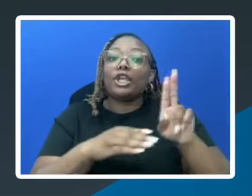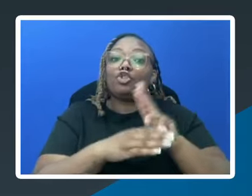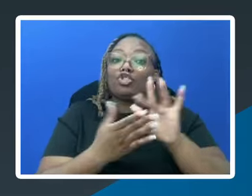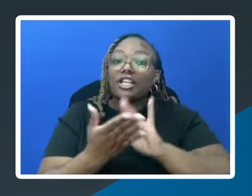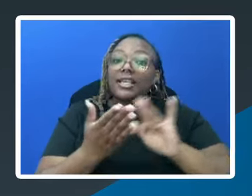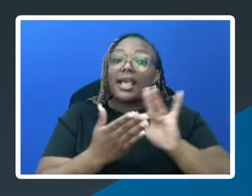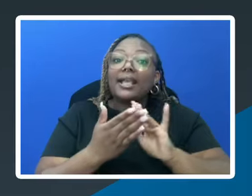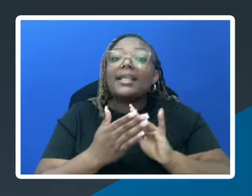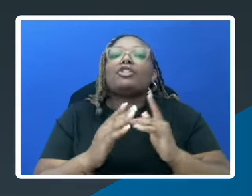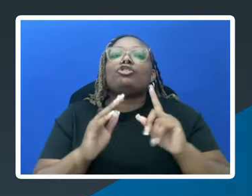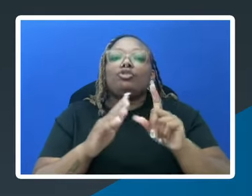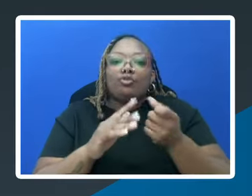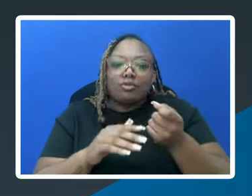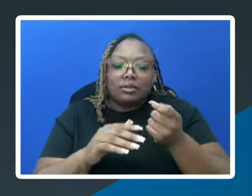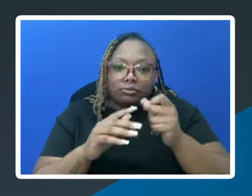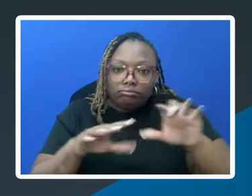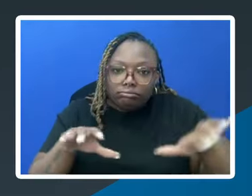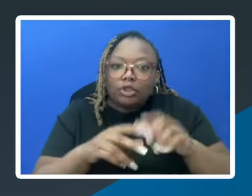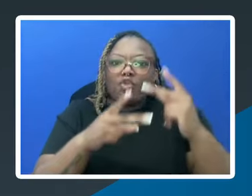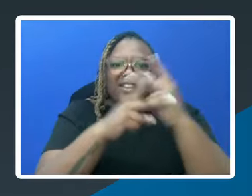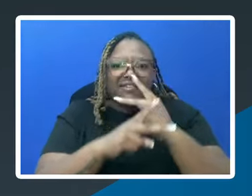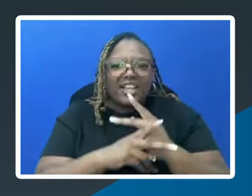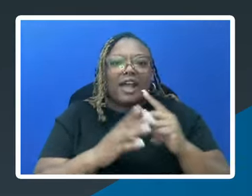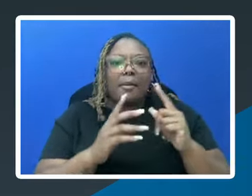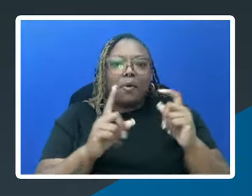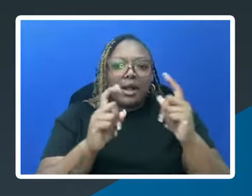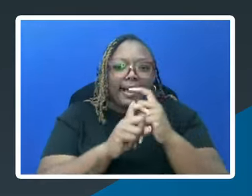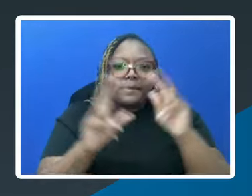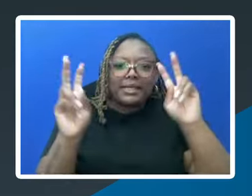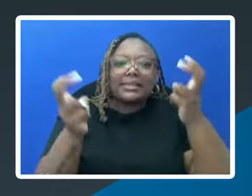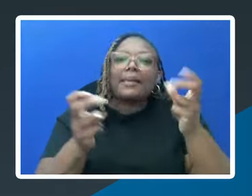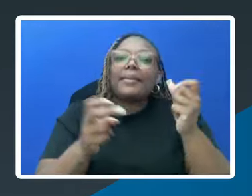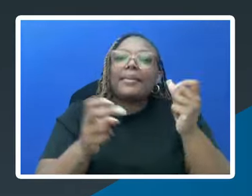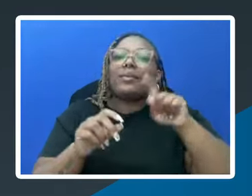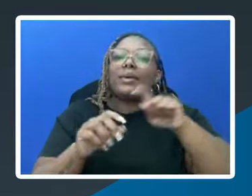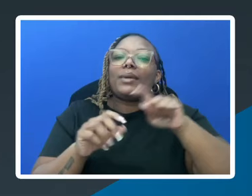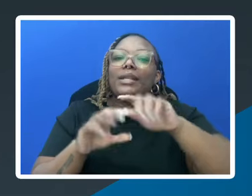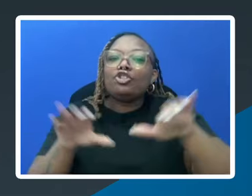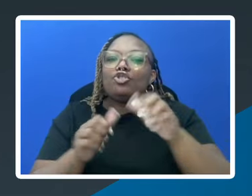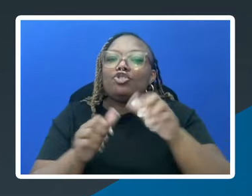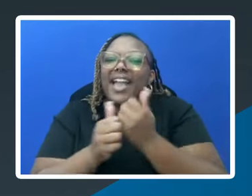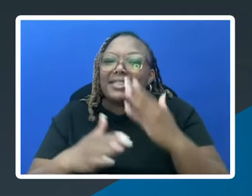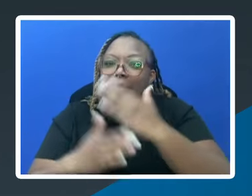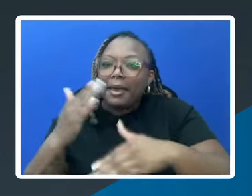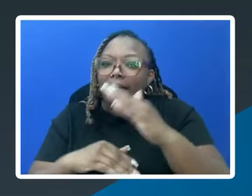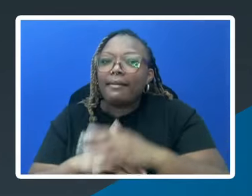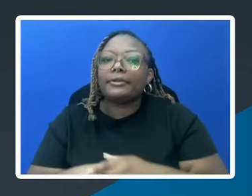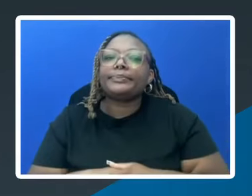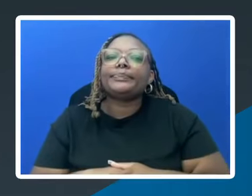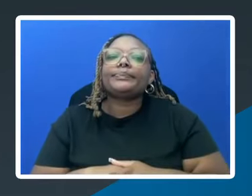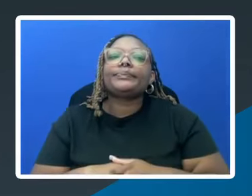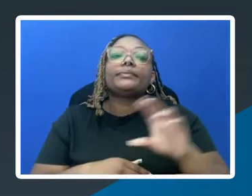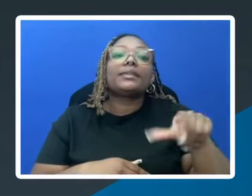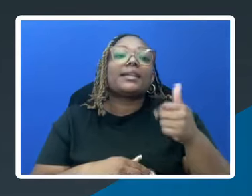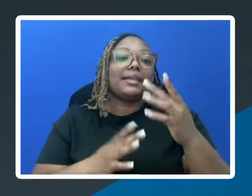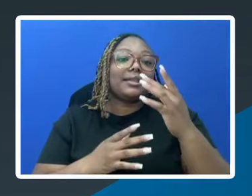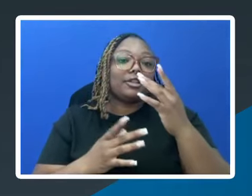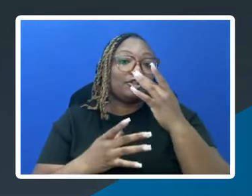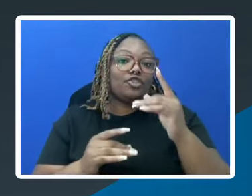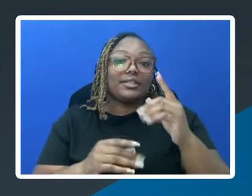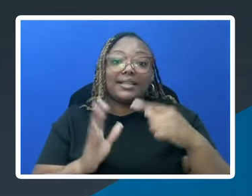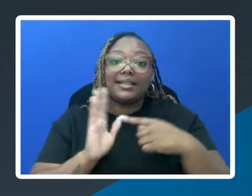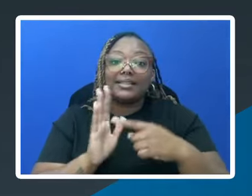complex topics than we could if we had to do everything by hand. Here's another interesting example. So my wife is a